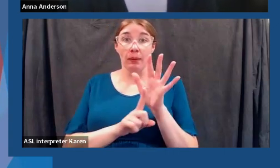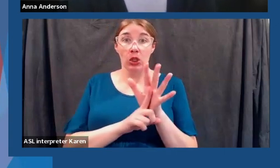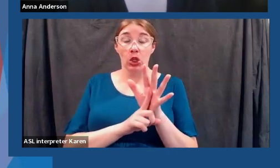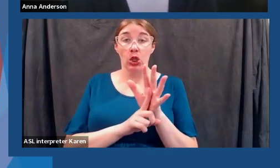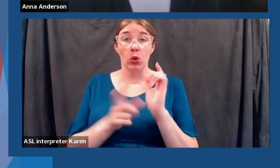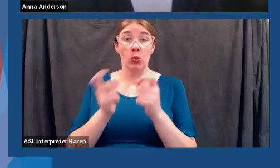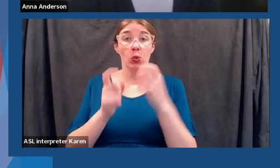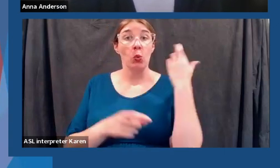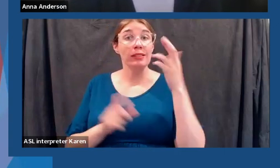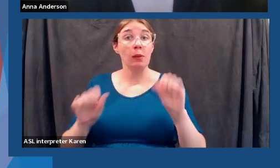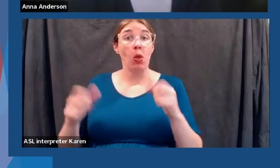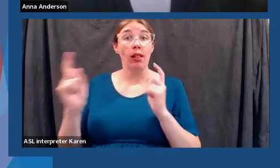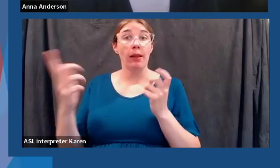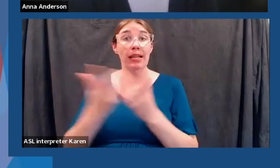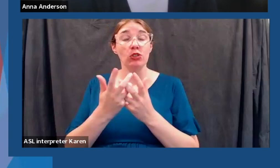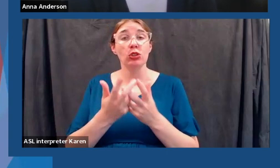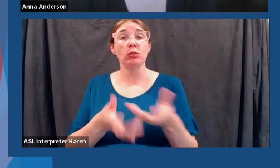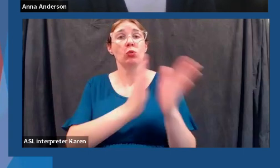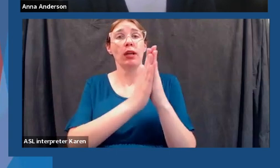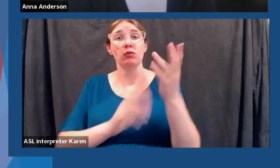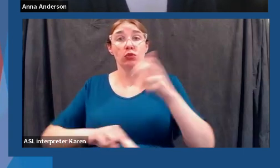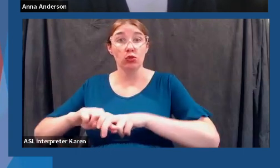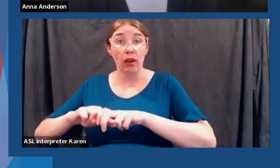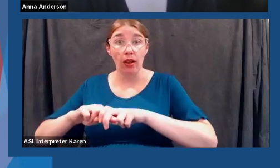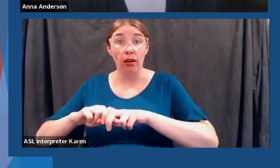you have mobility issues, a